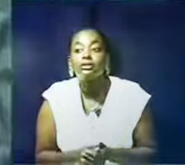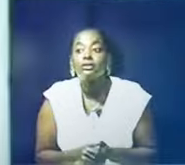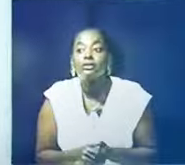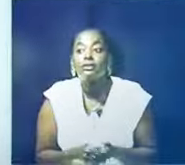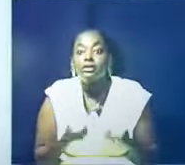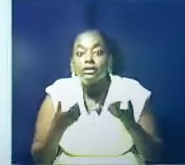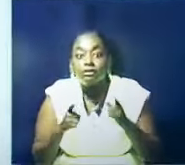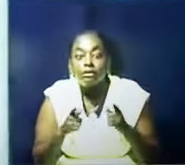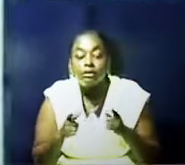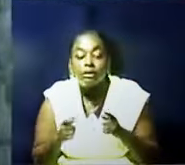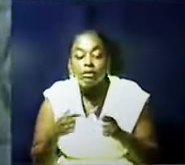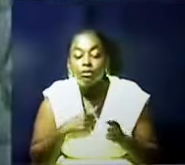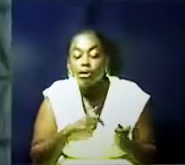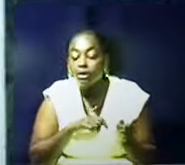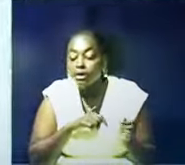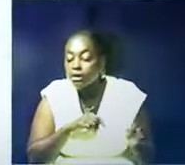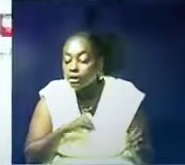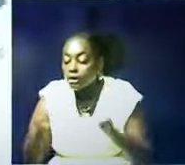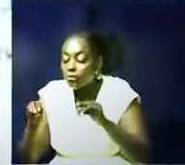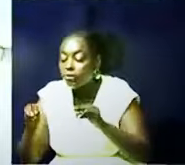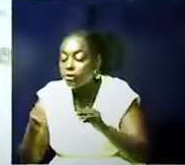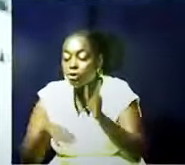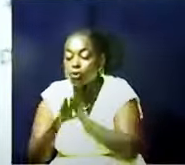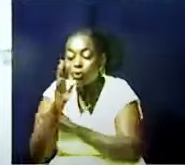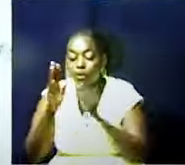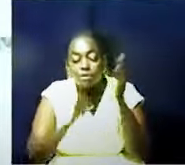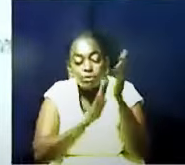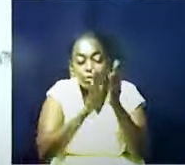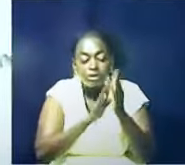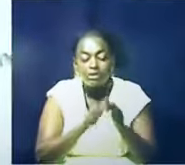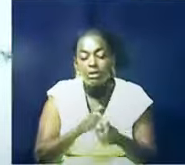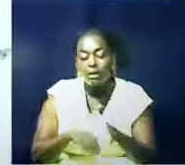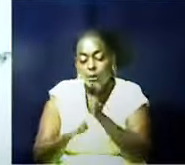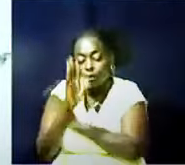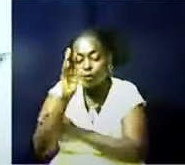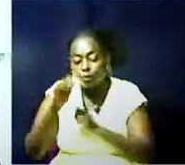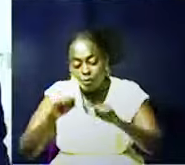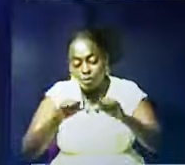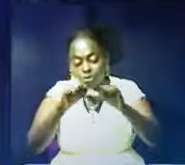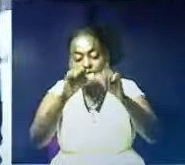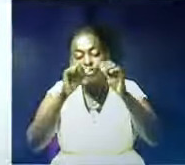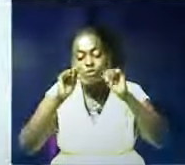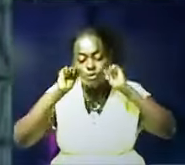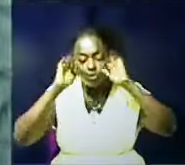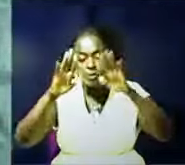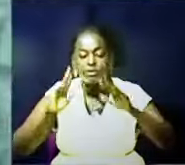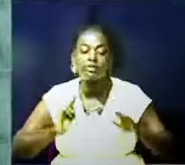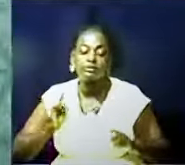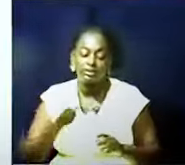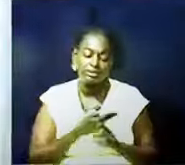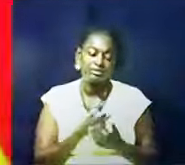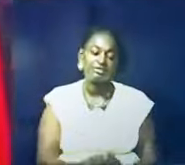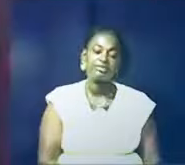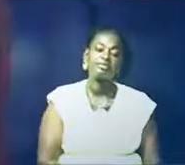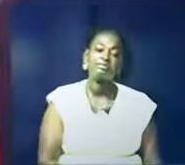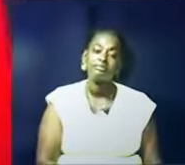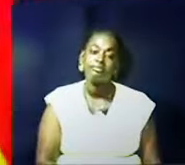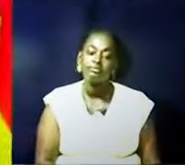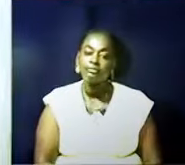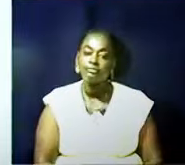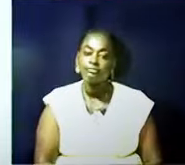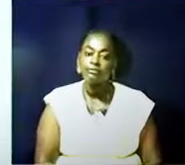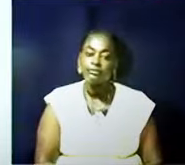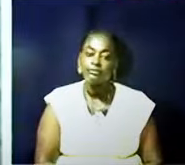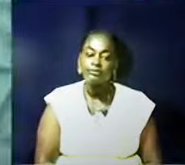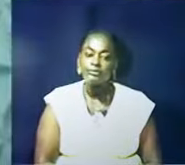presence of God, He will still bless us? As soon as he said, sir, yeah, yeah, yeah, yeah, yeah, yeah,